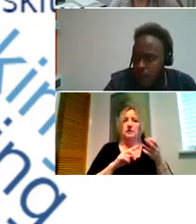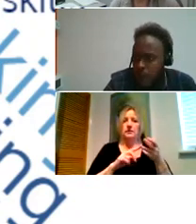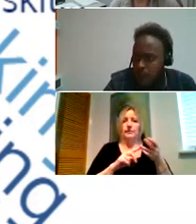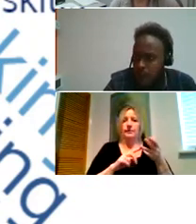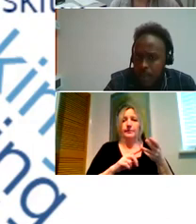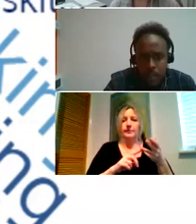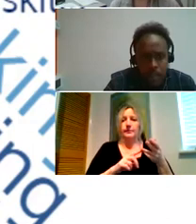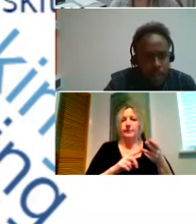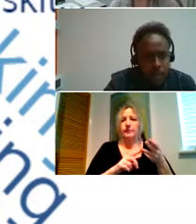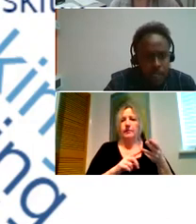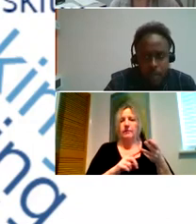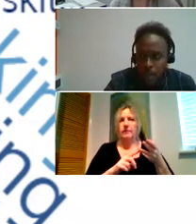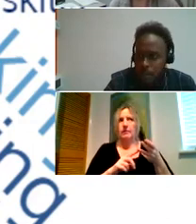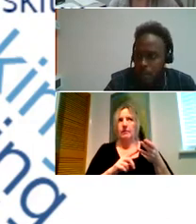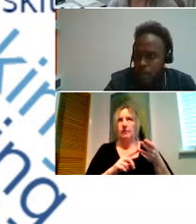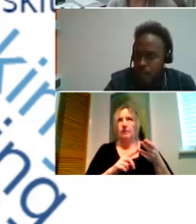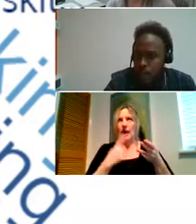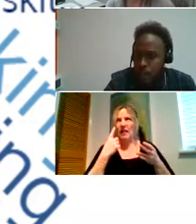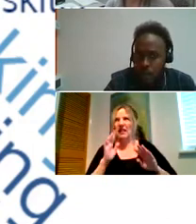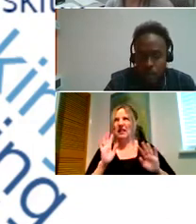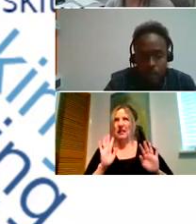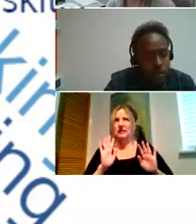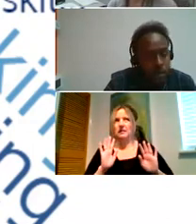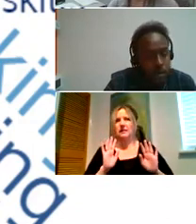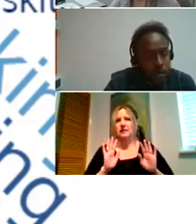and Kawal, have I missed any others out? Is that those four?